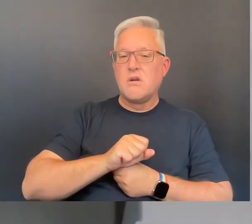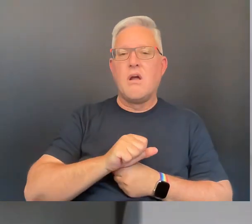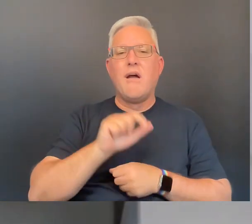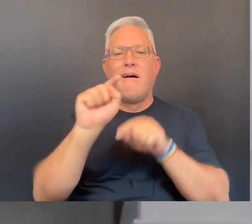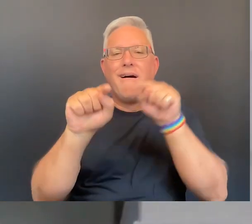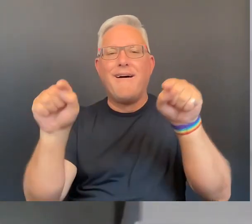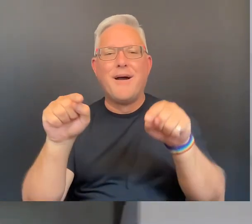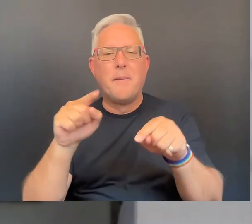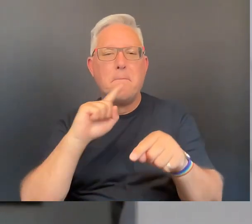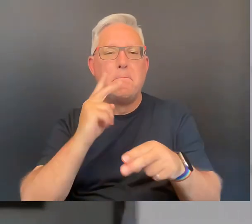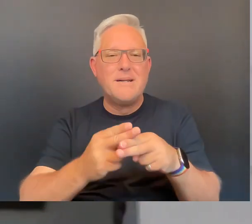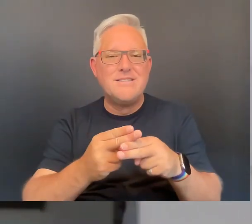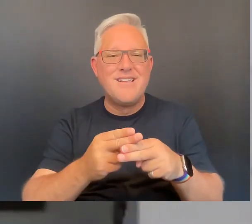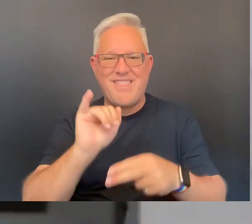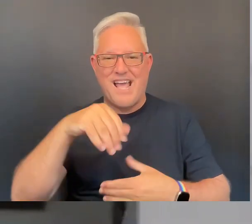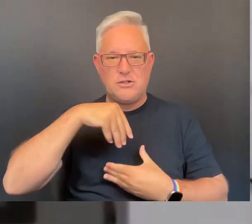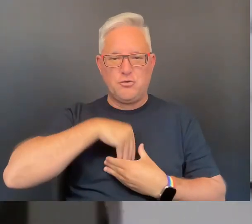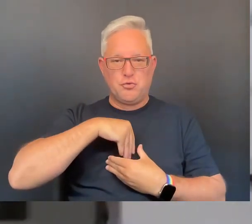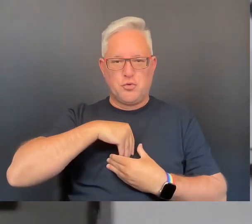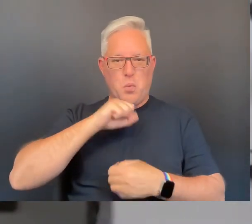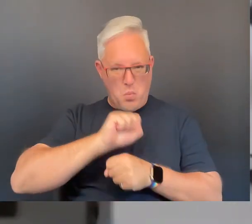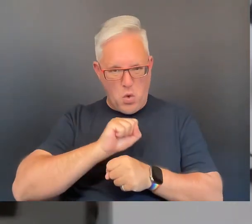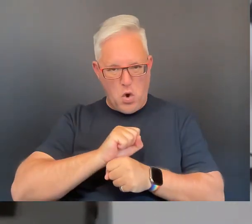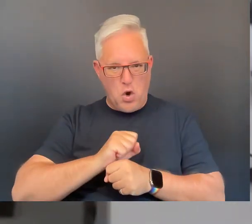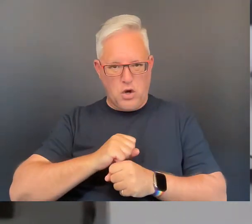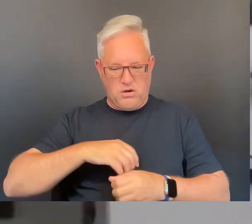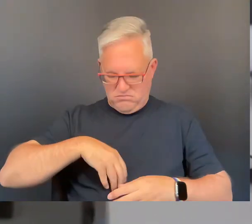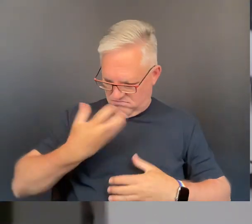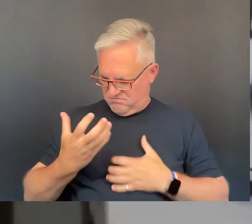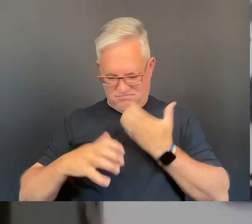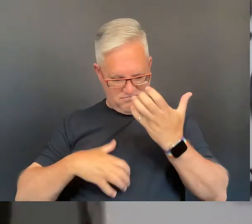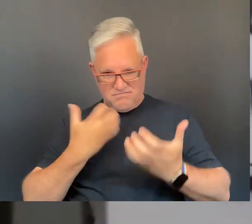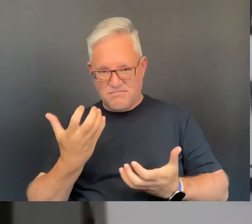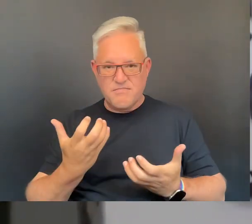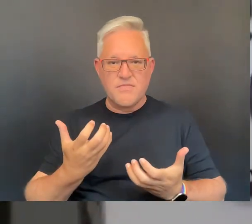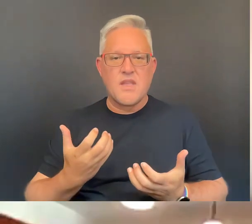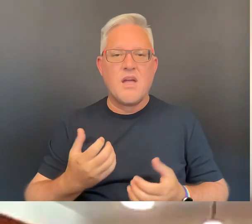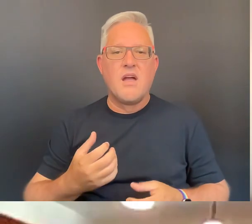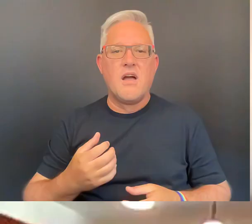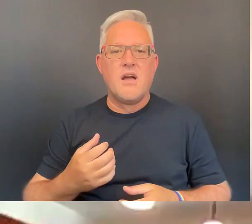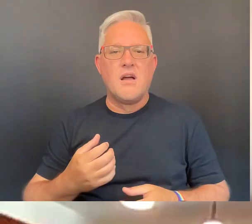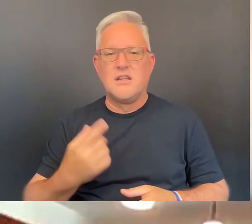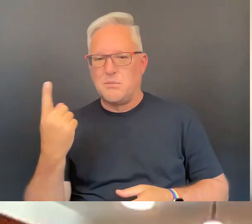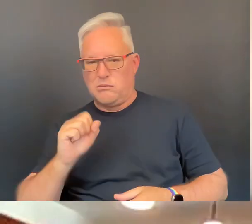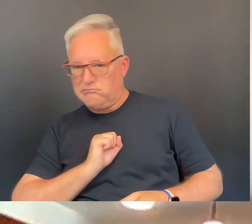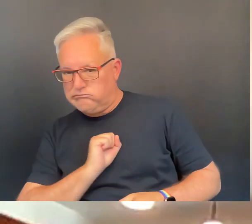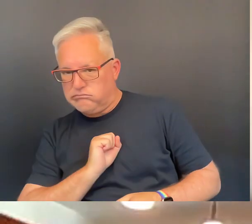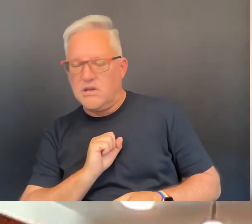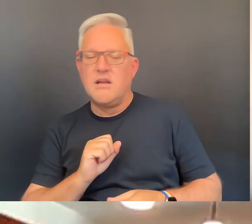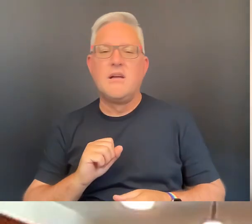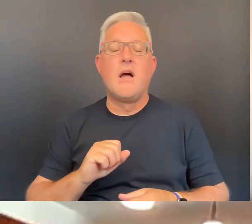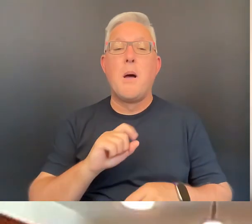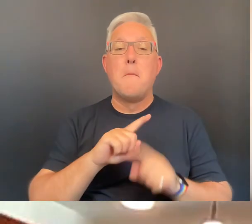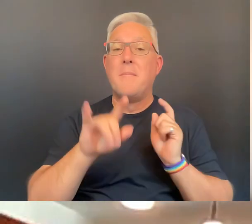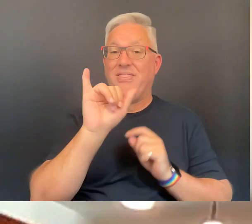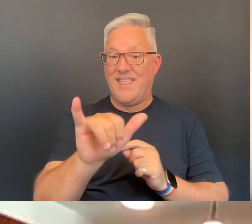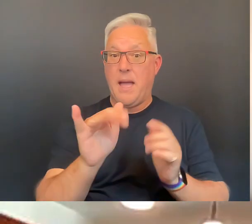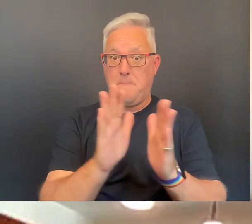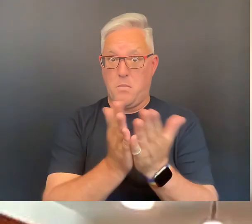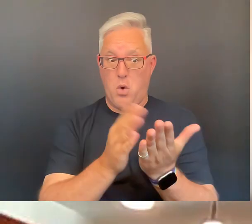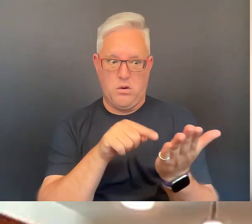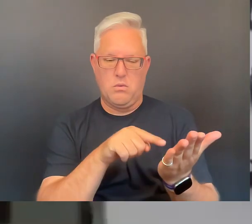of you mentioned the internal work too. But I have found that one to be really helpful because it